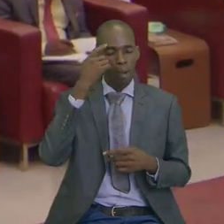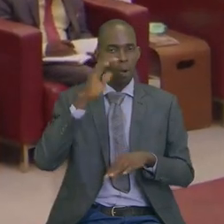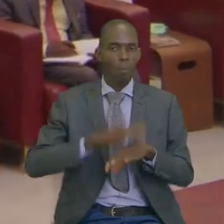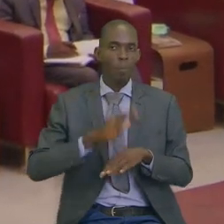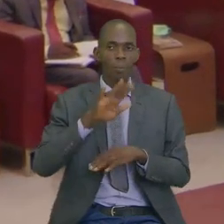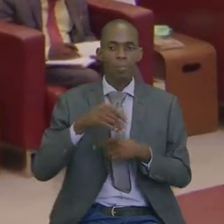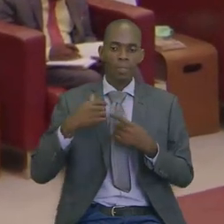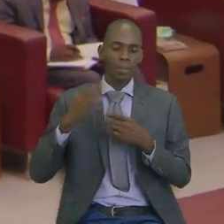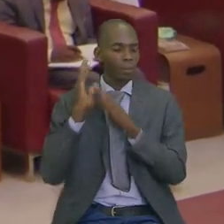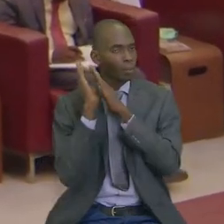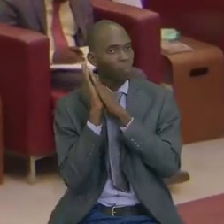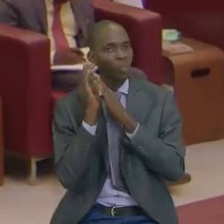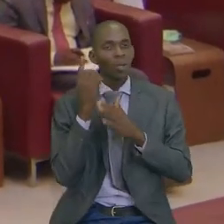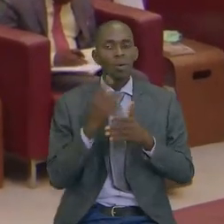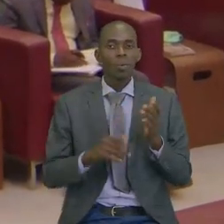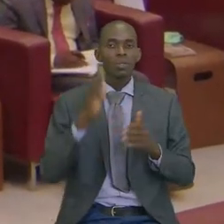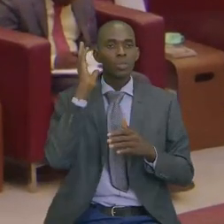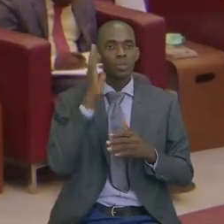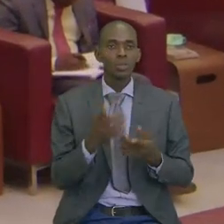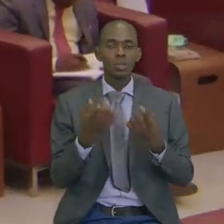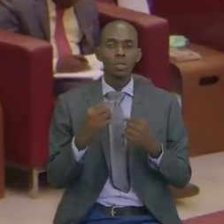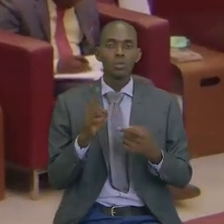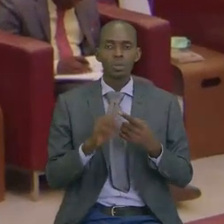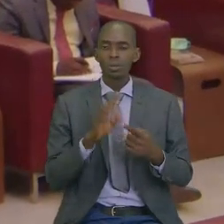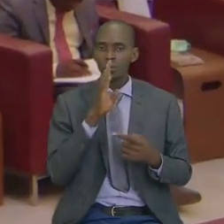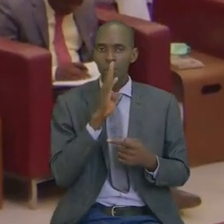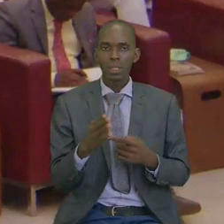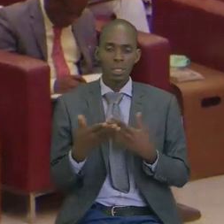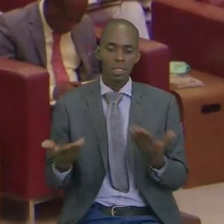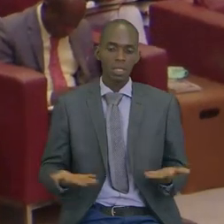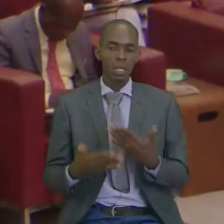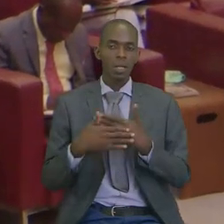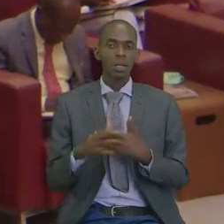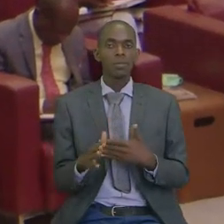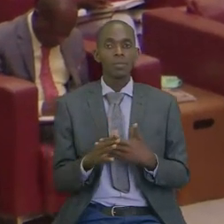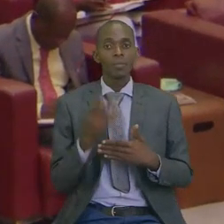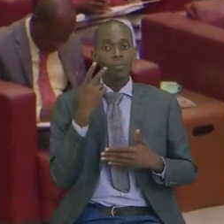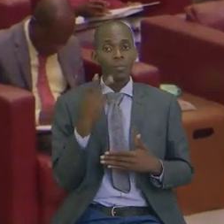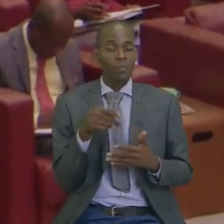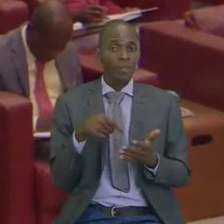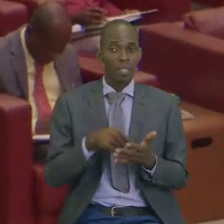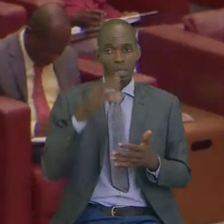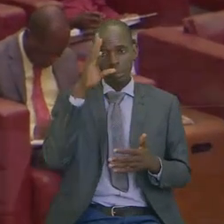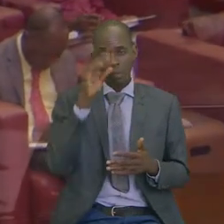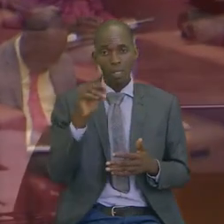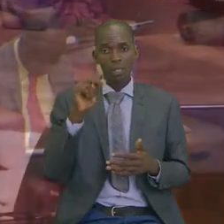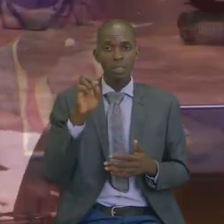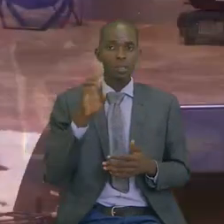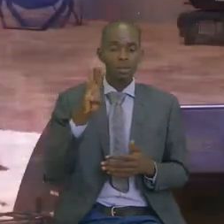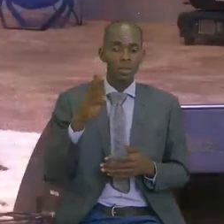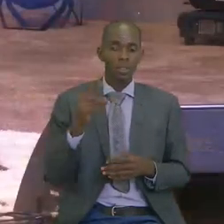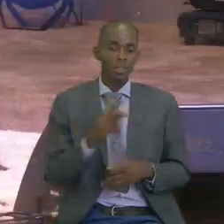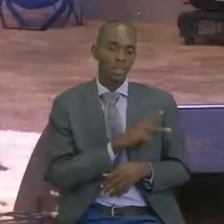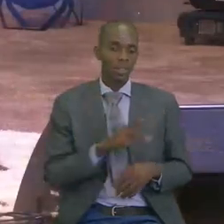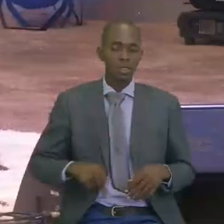thy bed. What shall come to pass hereafter? This man, Nebuchadnezzar, the king